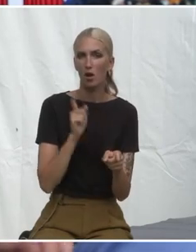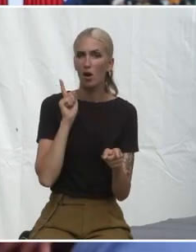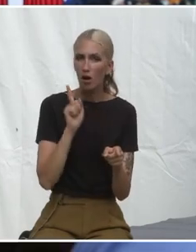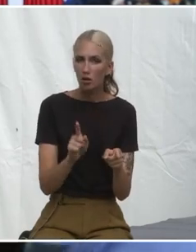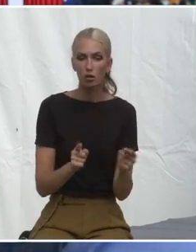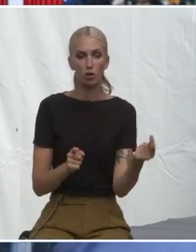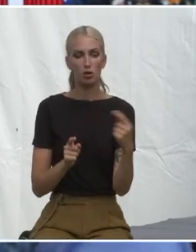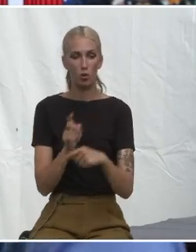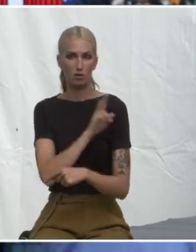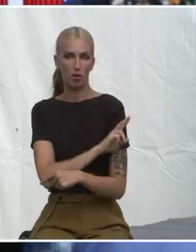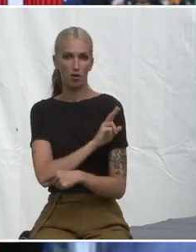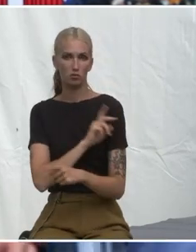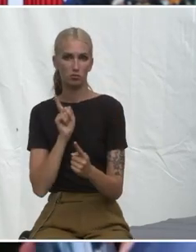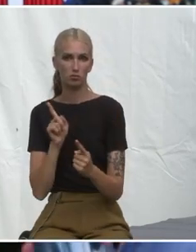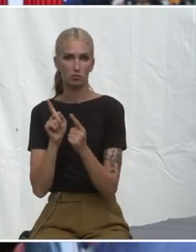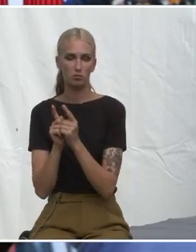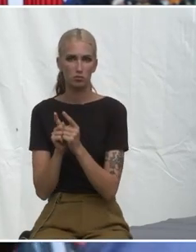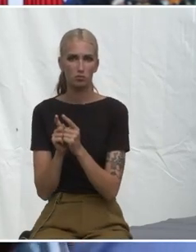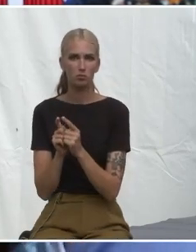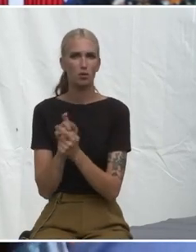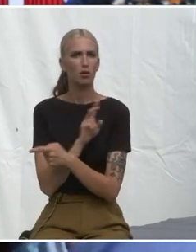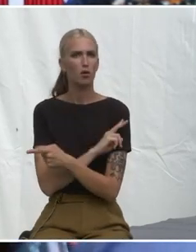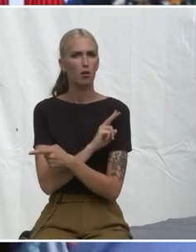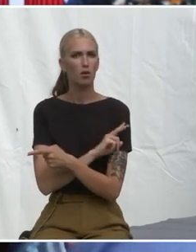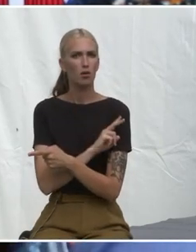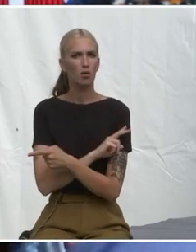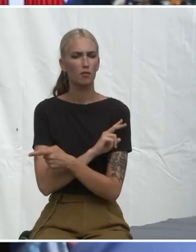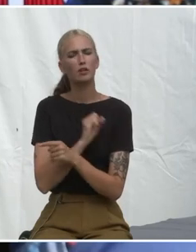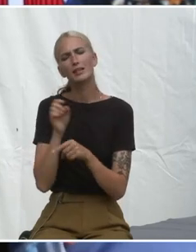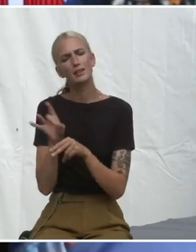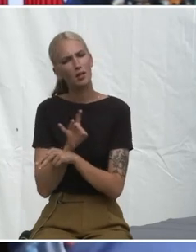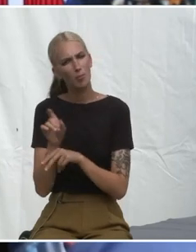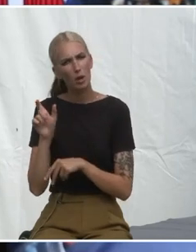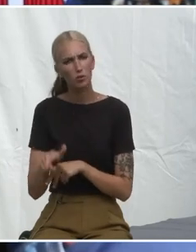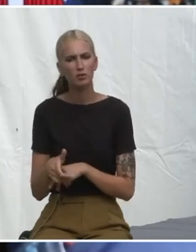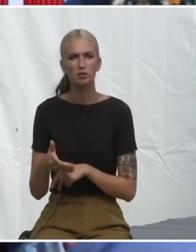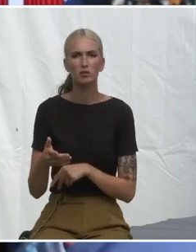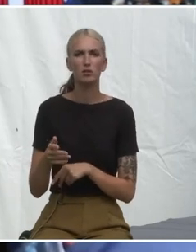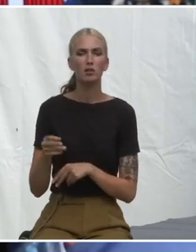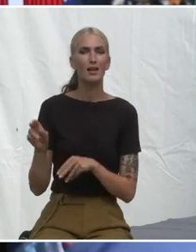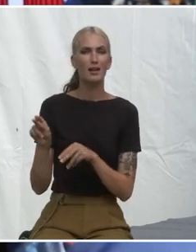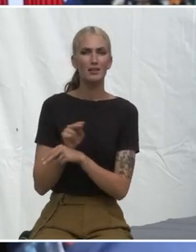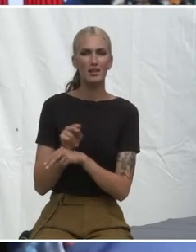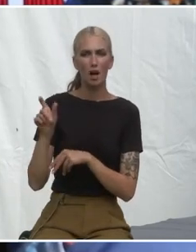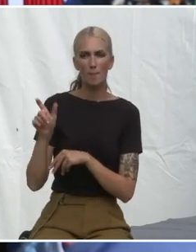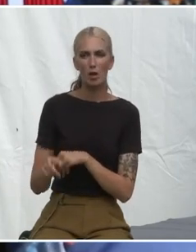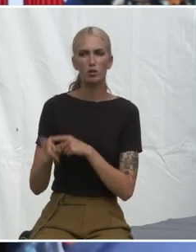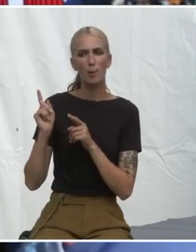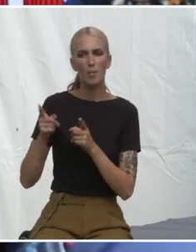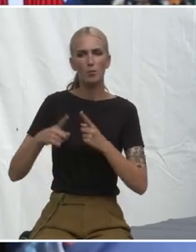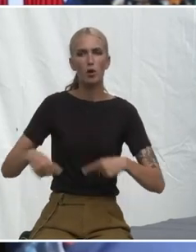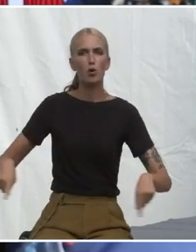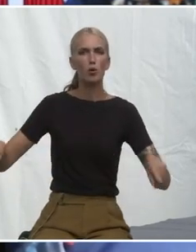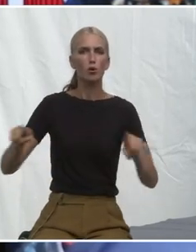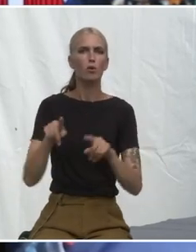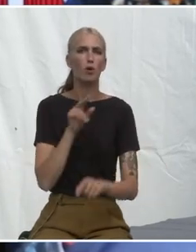to the doctor should use, or to the therapist, the therapist should use that room